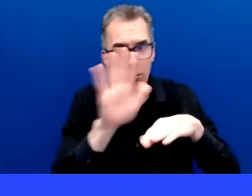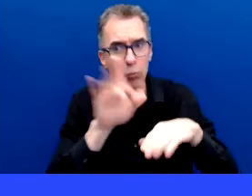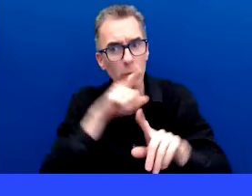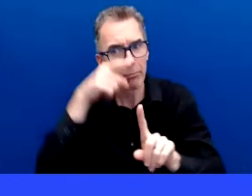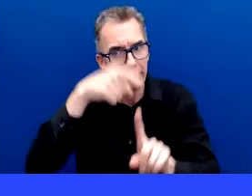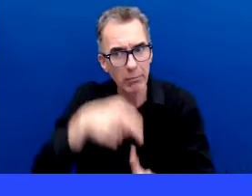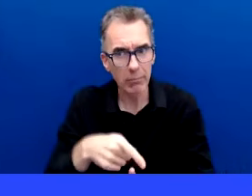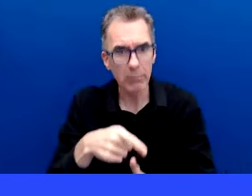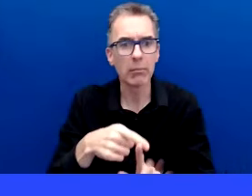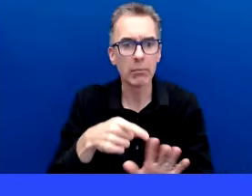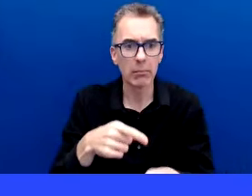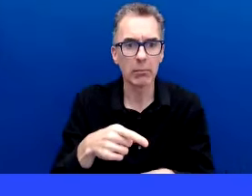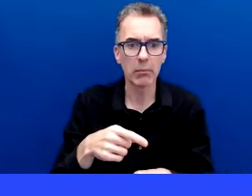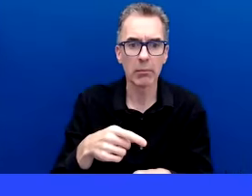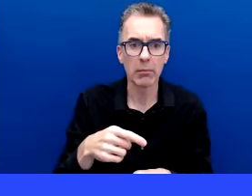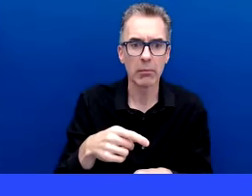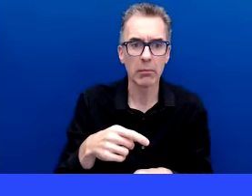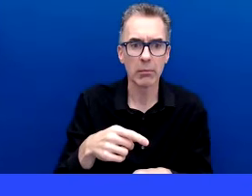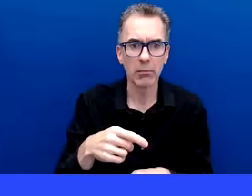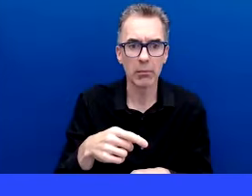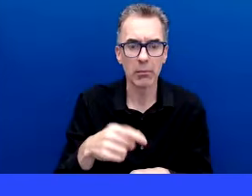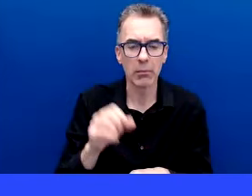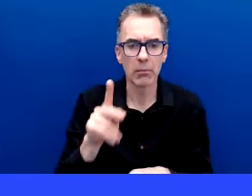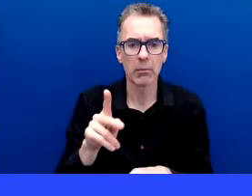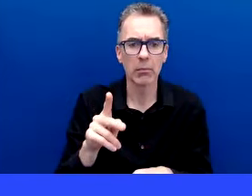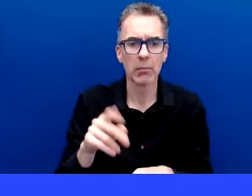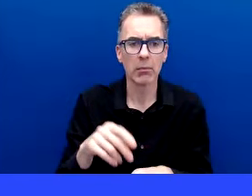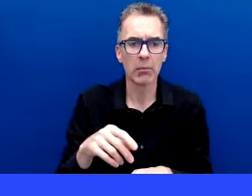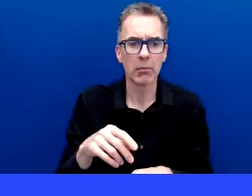define a regular really quickly. Earlier, there was a bit of